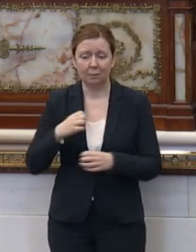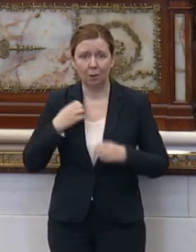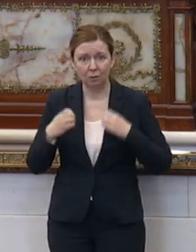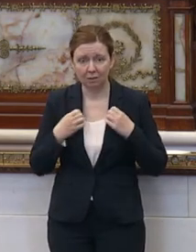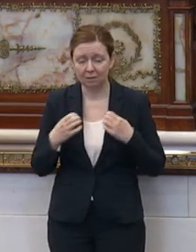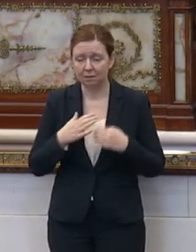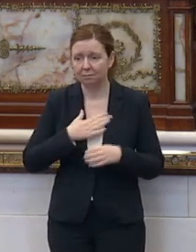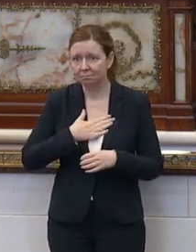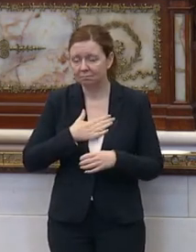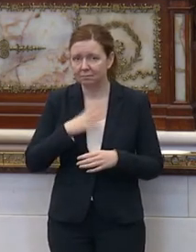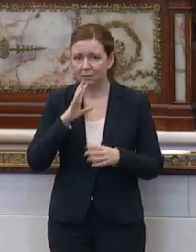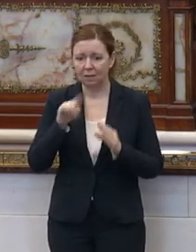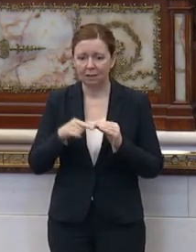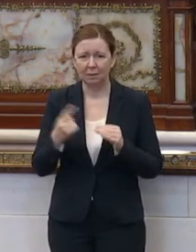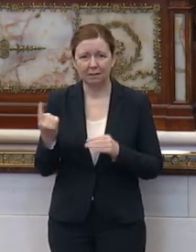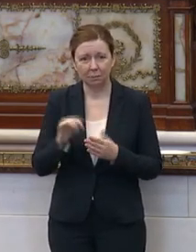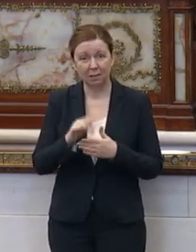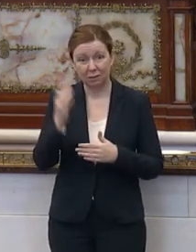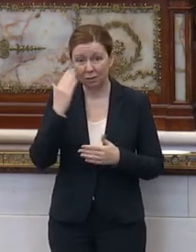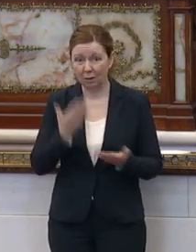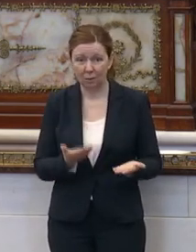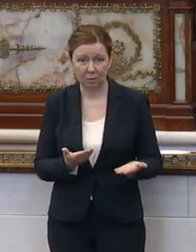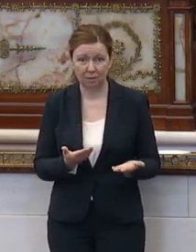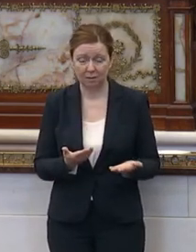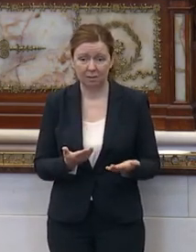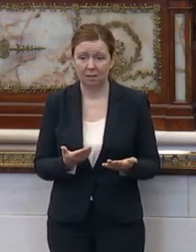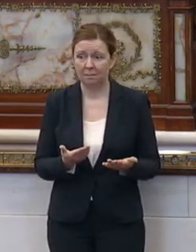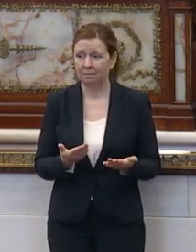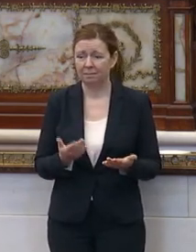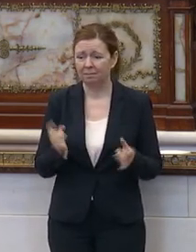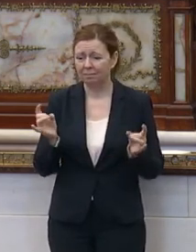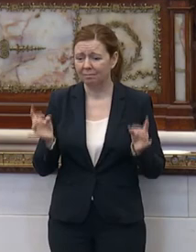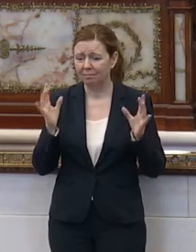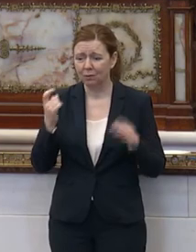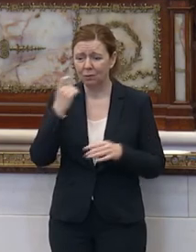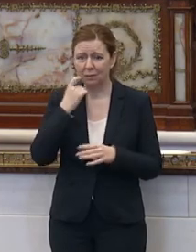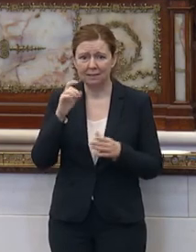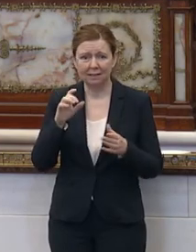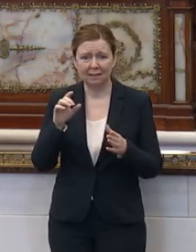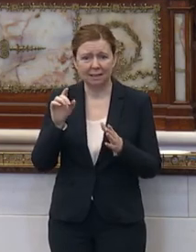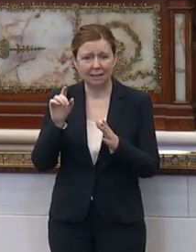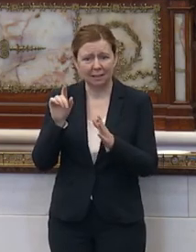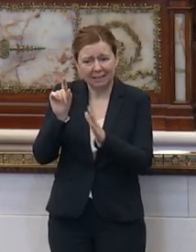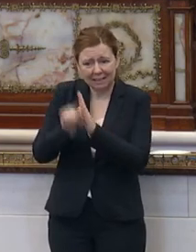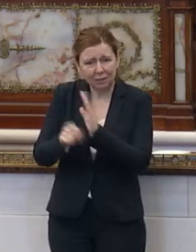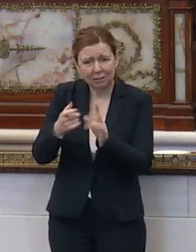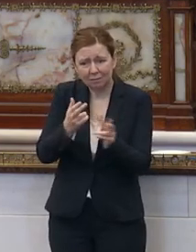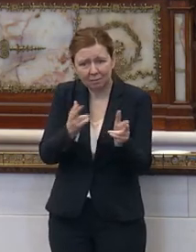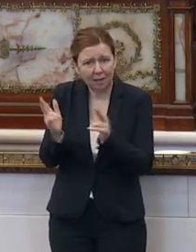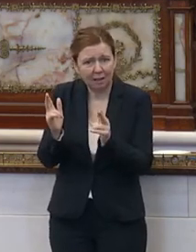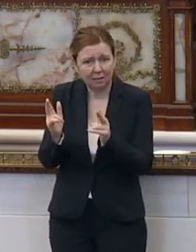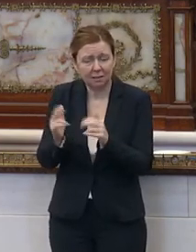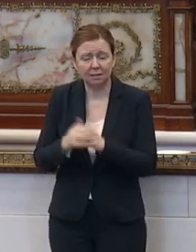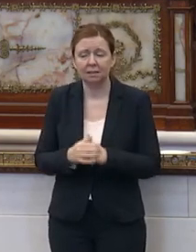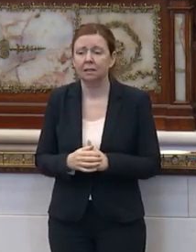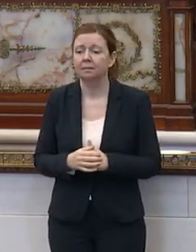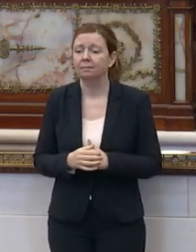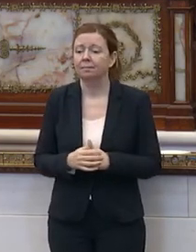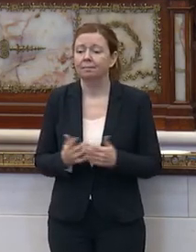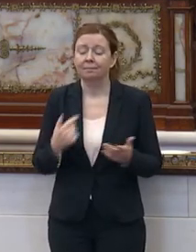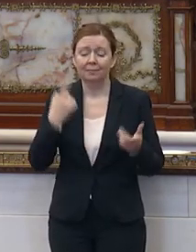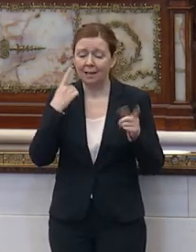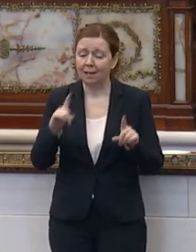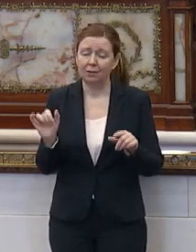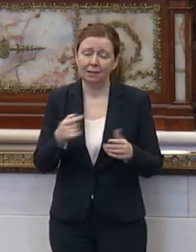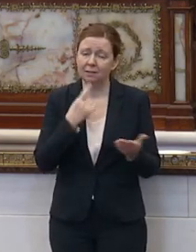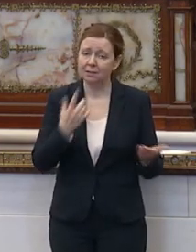emotions talking about someone that she know that tragically and recently passed away from gun violence. And I agree,